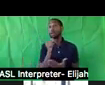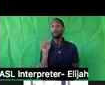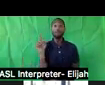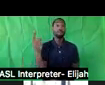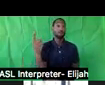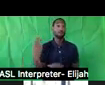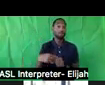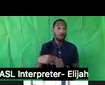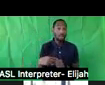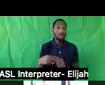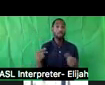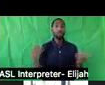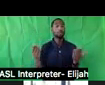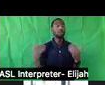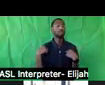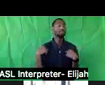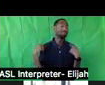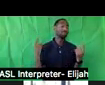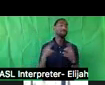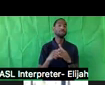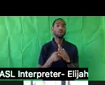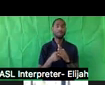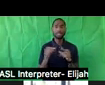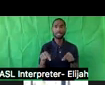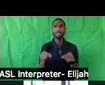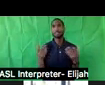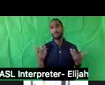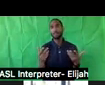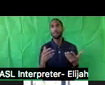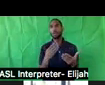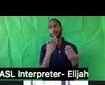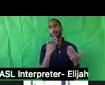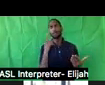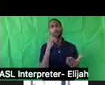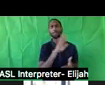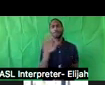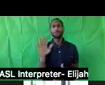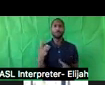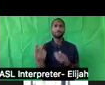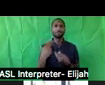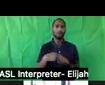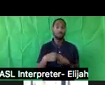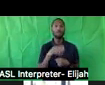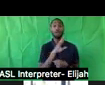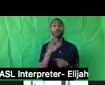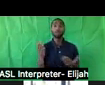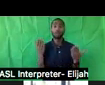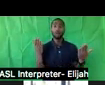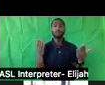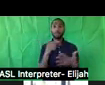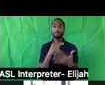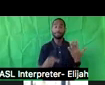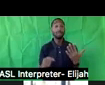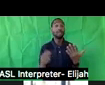and you've been with us since we've started hosting these. Yeah, we're really grateful for your presence and your offerings. And today we're